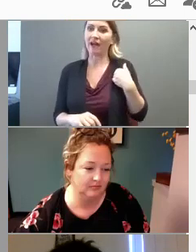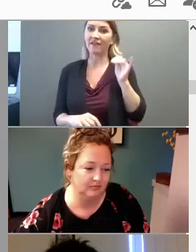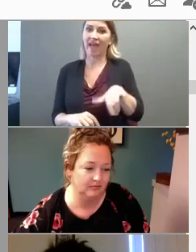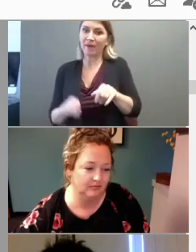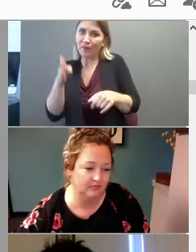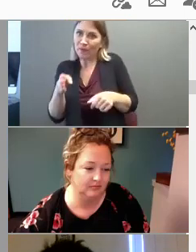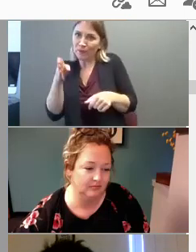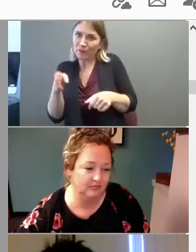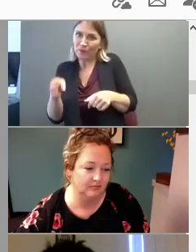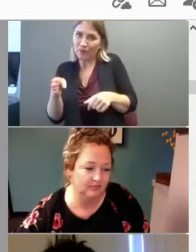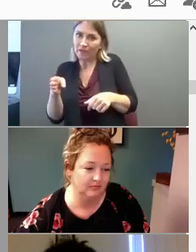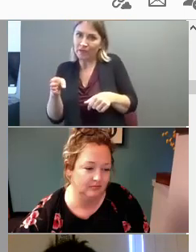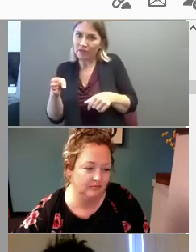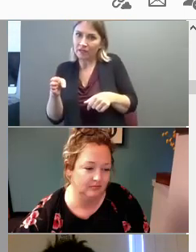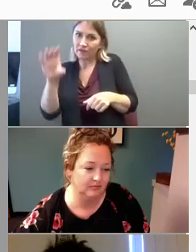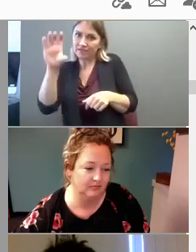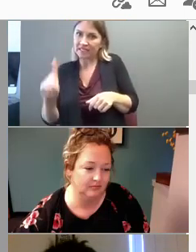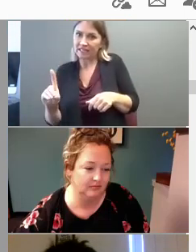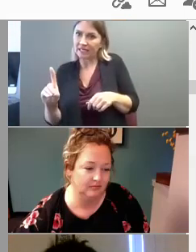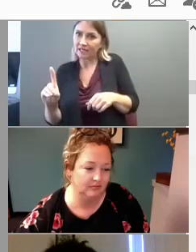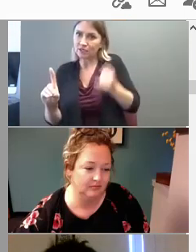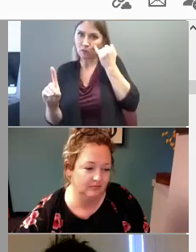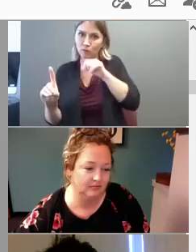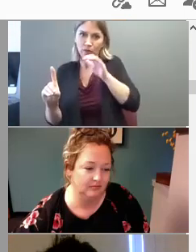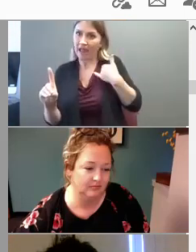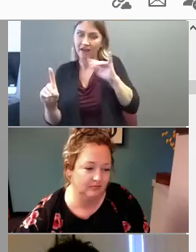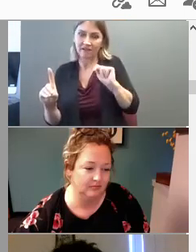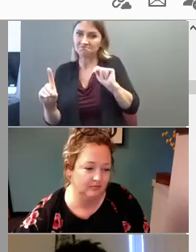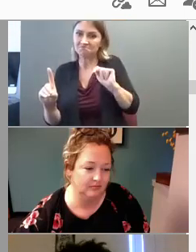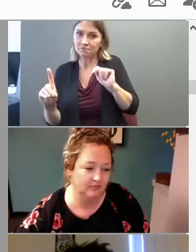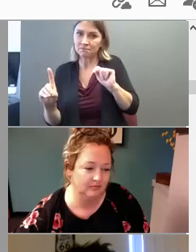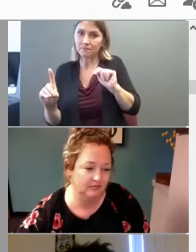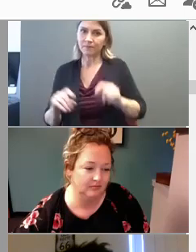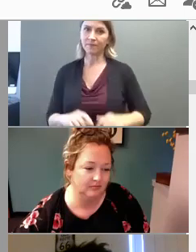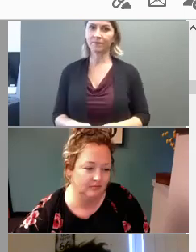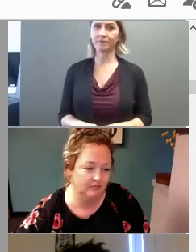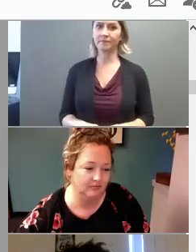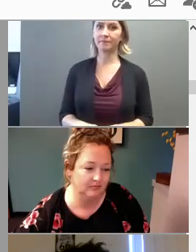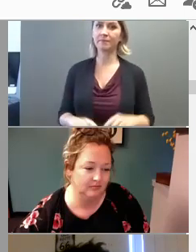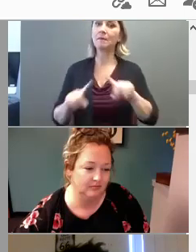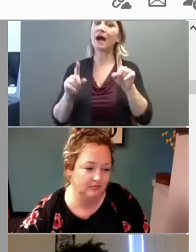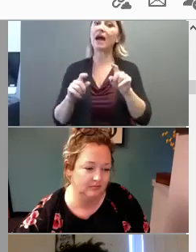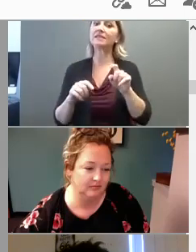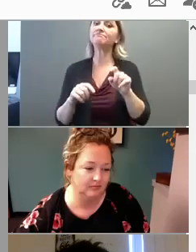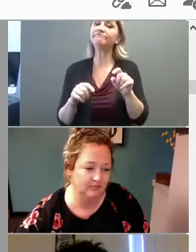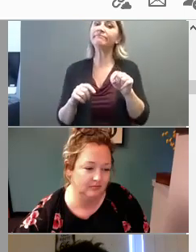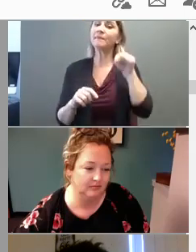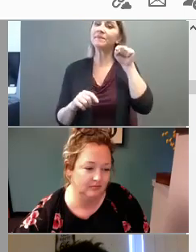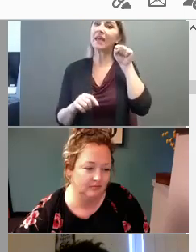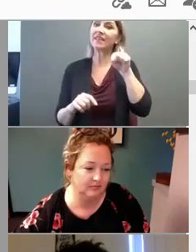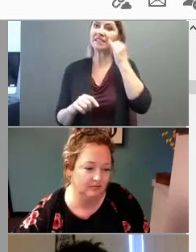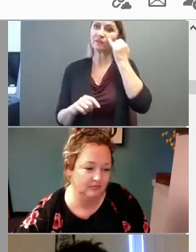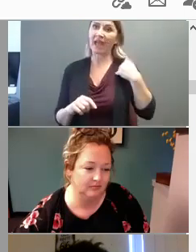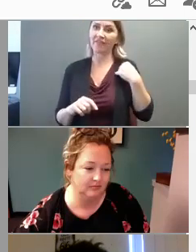here. I'm going to delete that somehow. It doesn't allow me to do colors, but essentially this, if we had